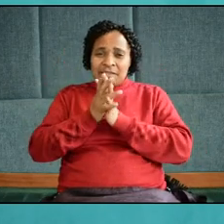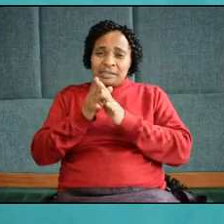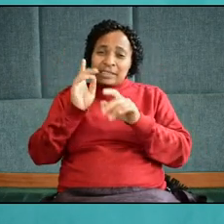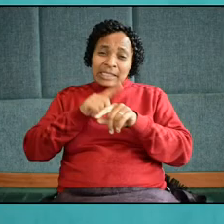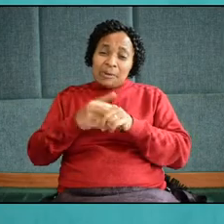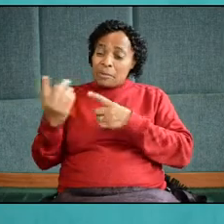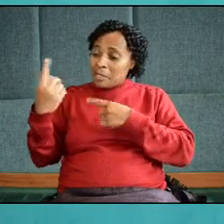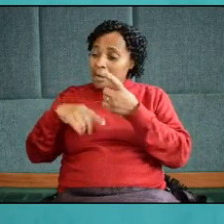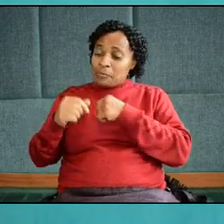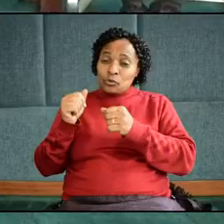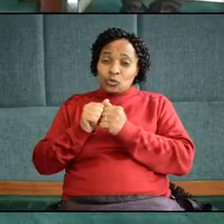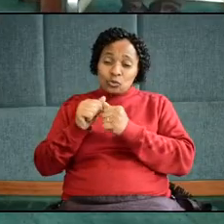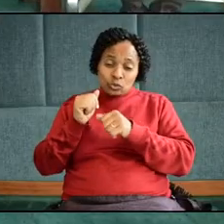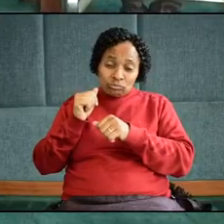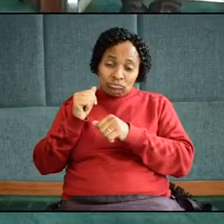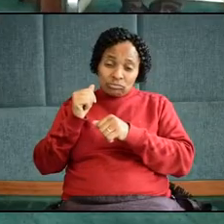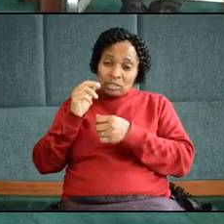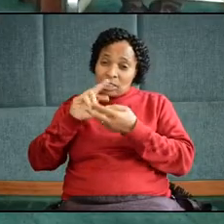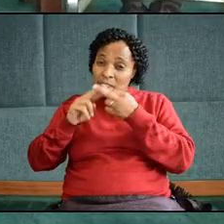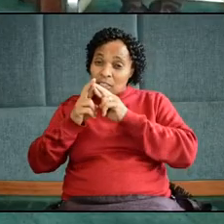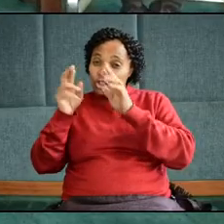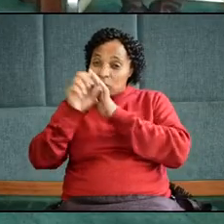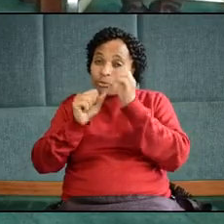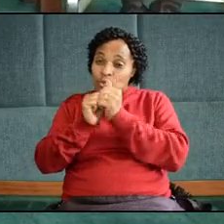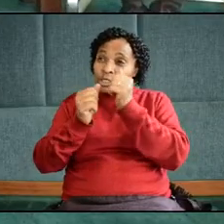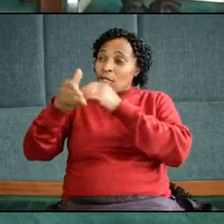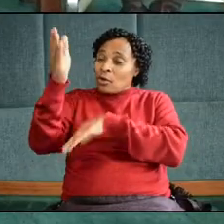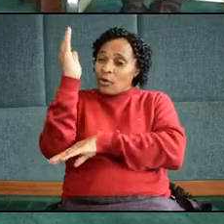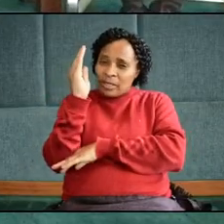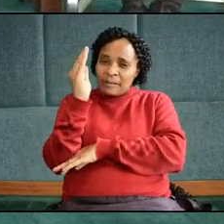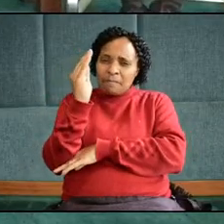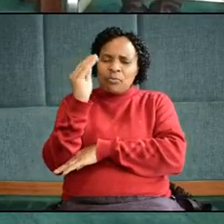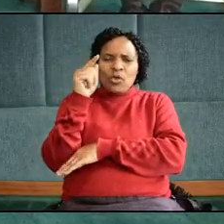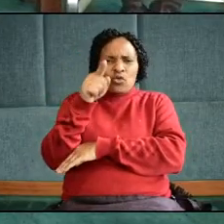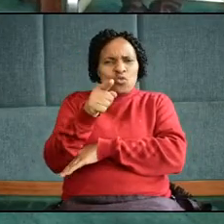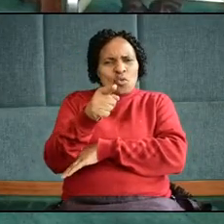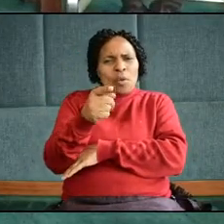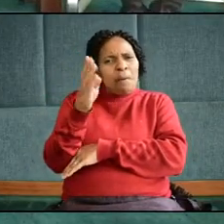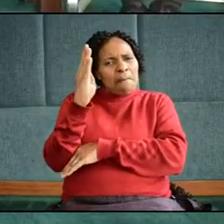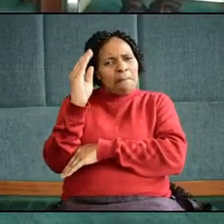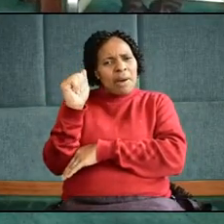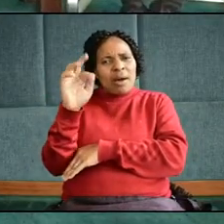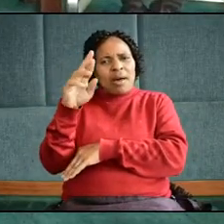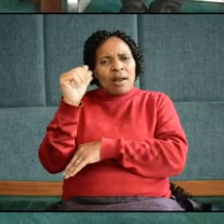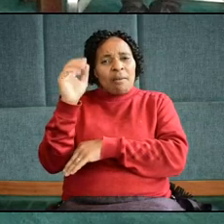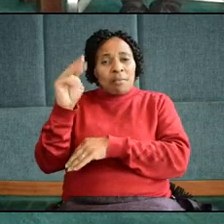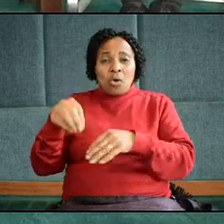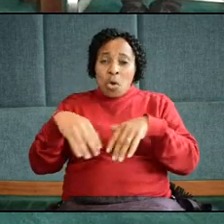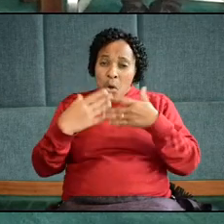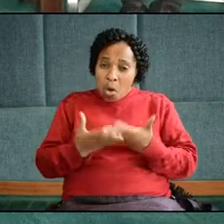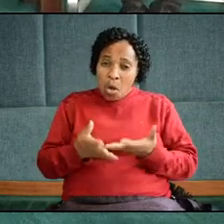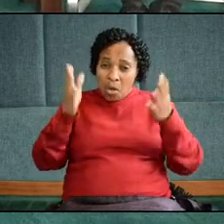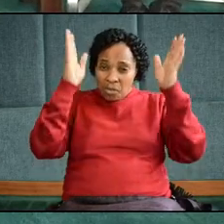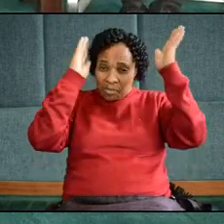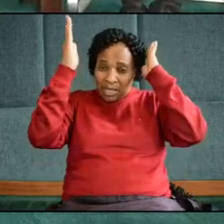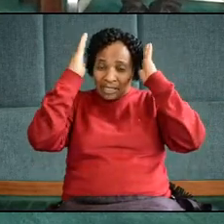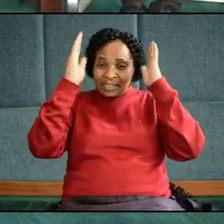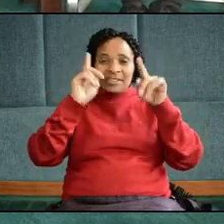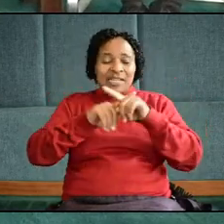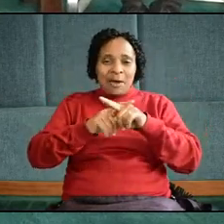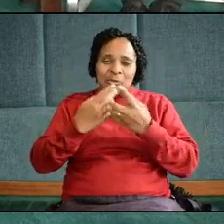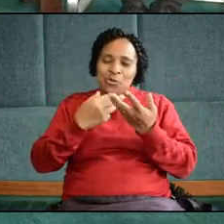to relating to God? Are you Balaam or are you the donkey when you're relating to God? Steve, where do you